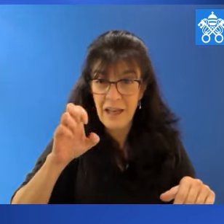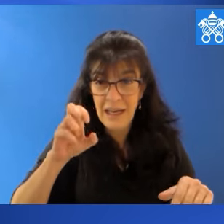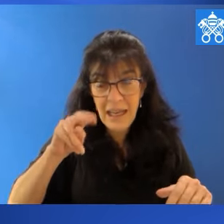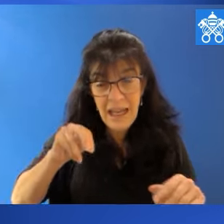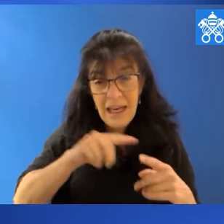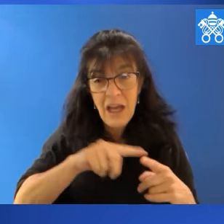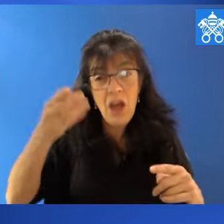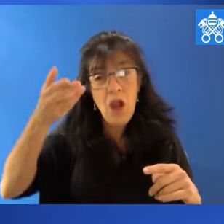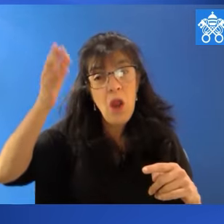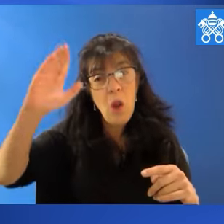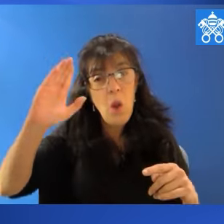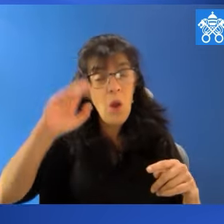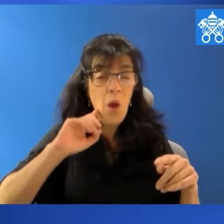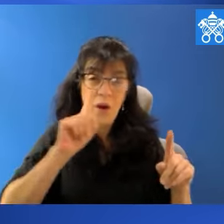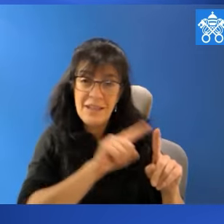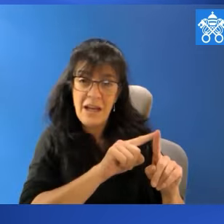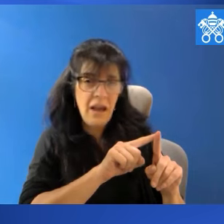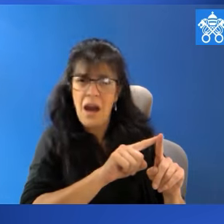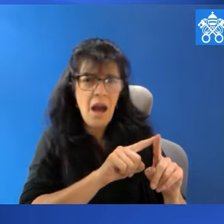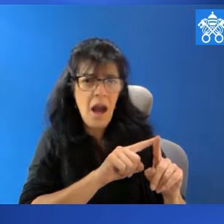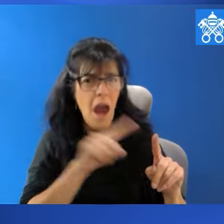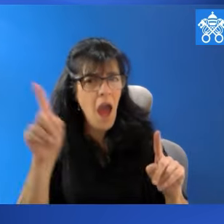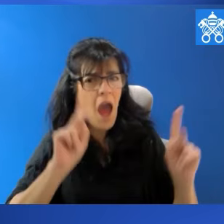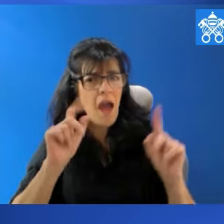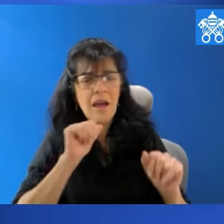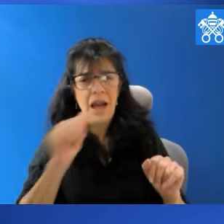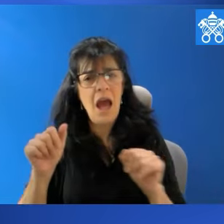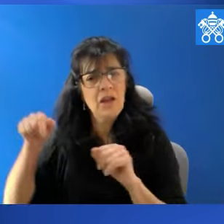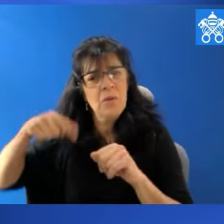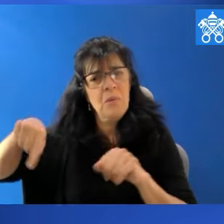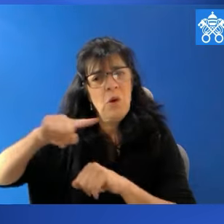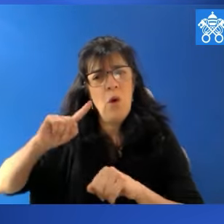not with those that repel them back.